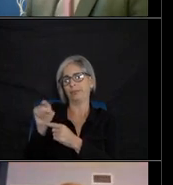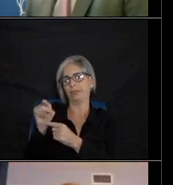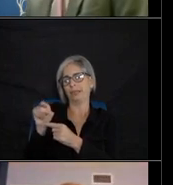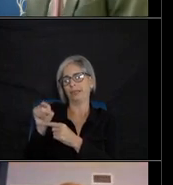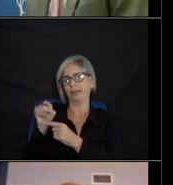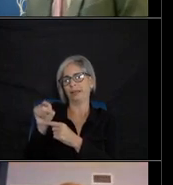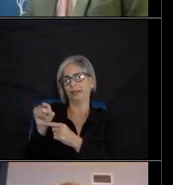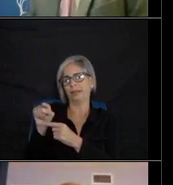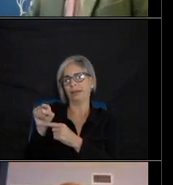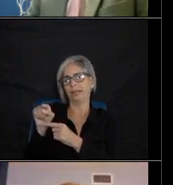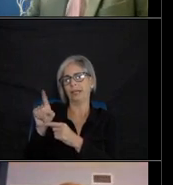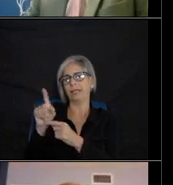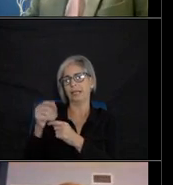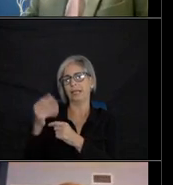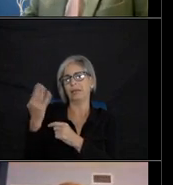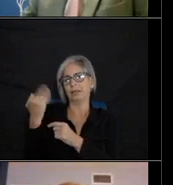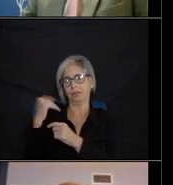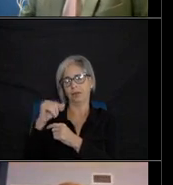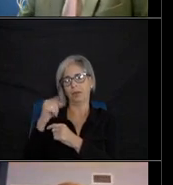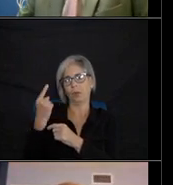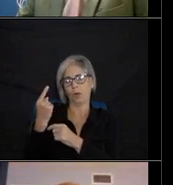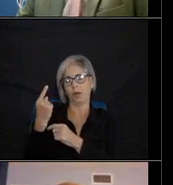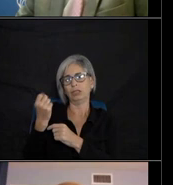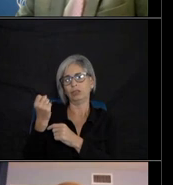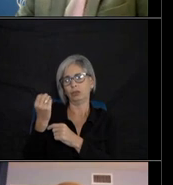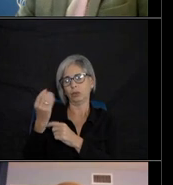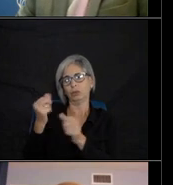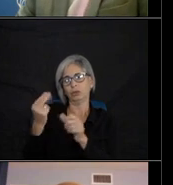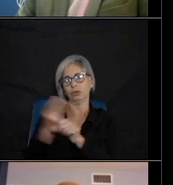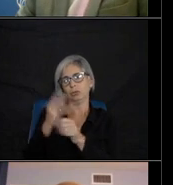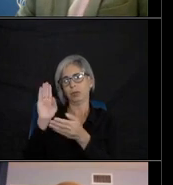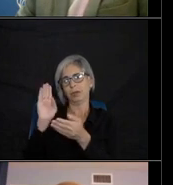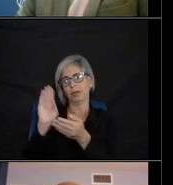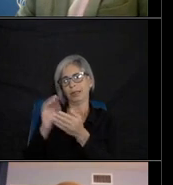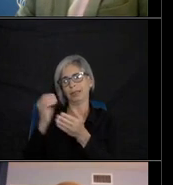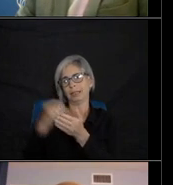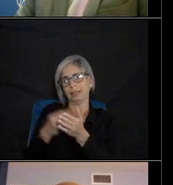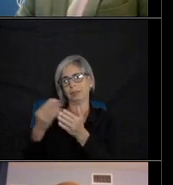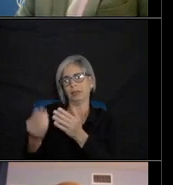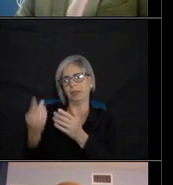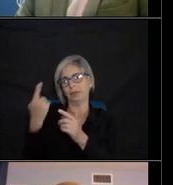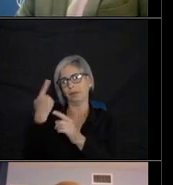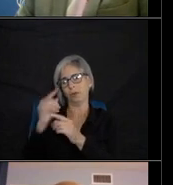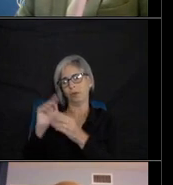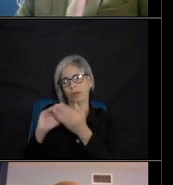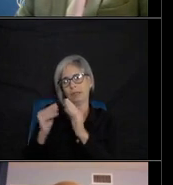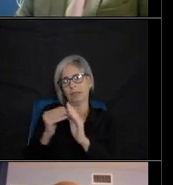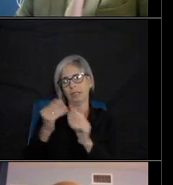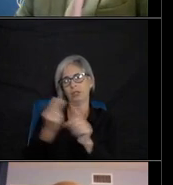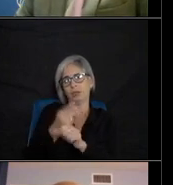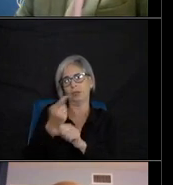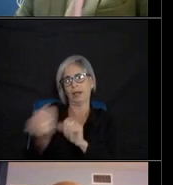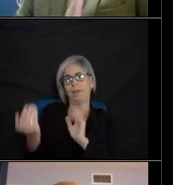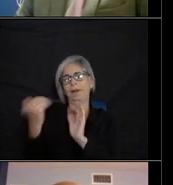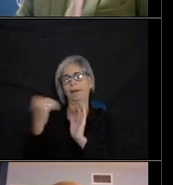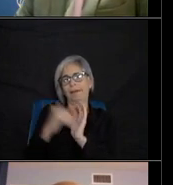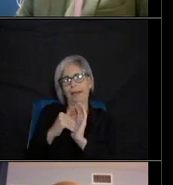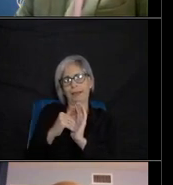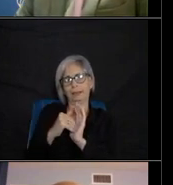And they completed the previous one, so it'd be less expensive for the city to use them.